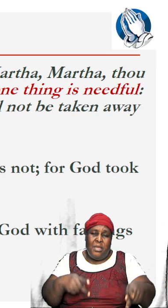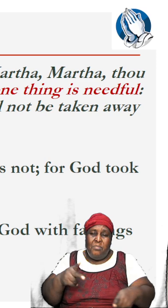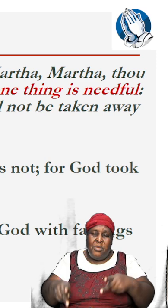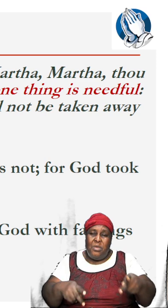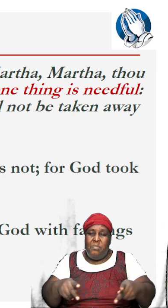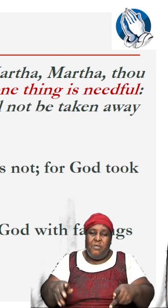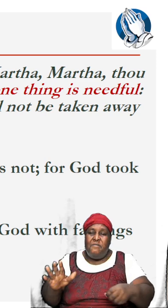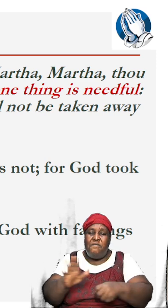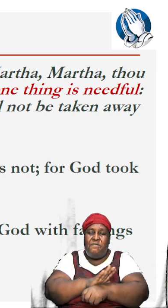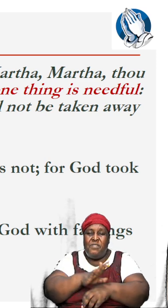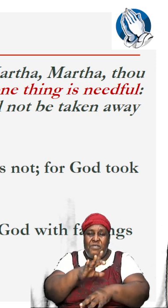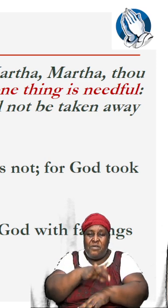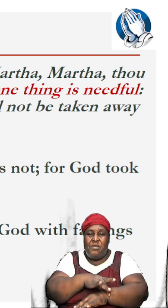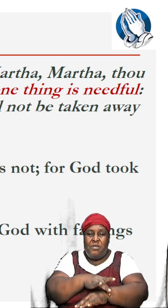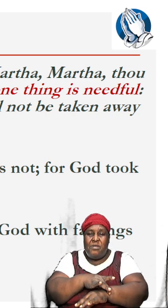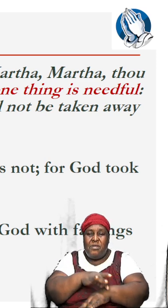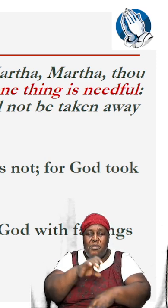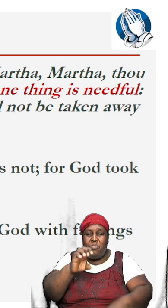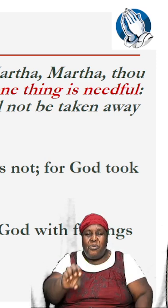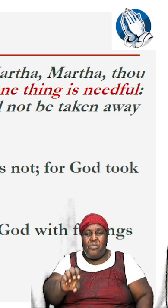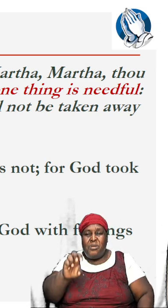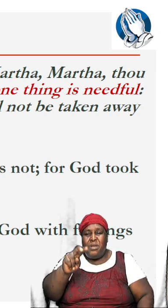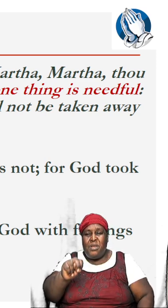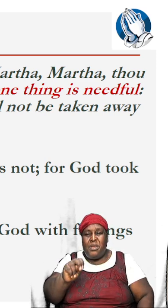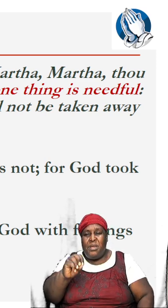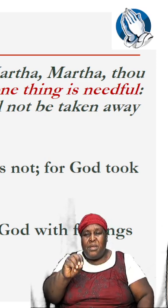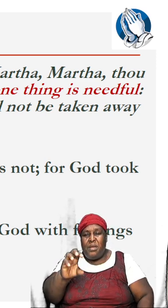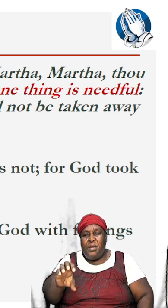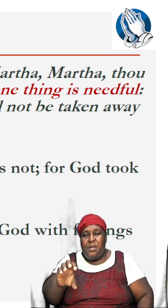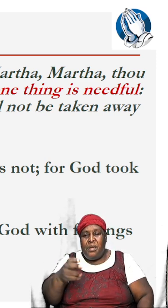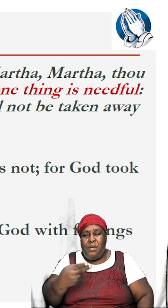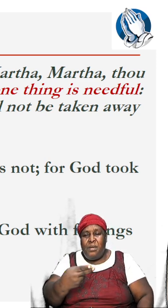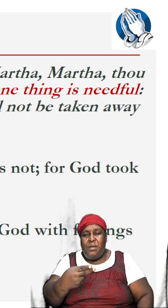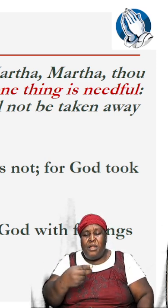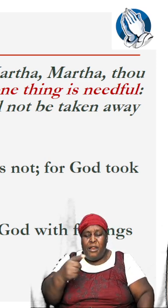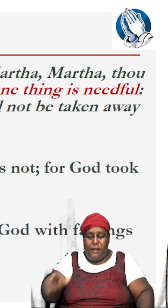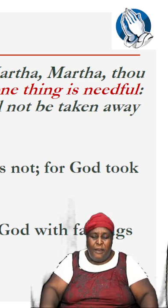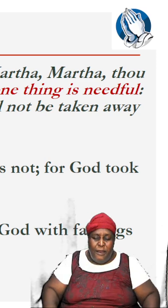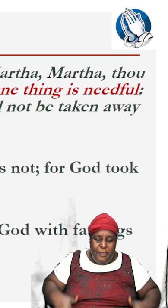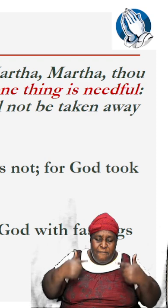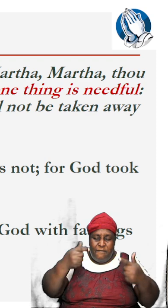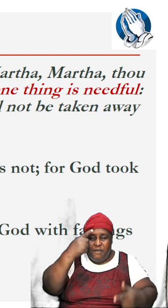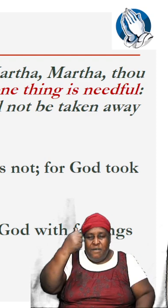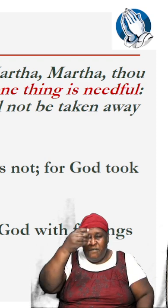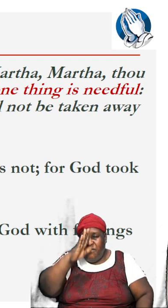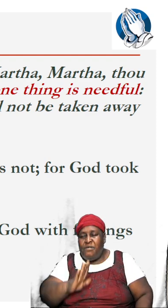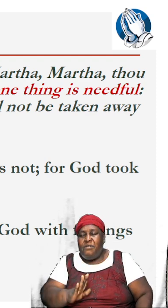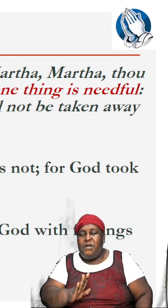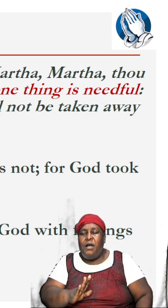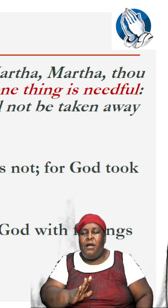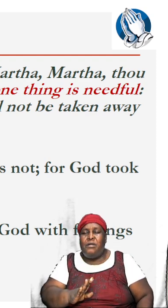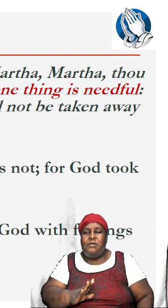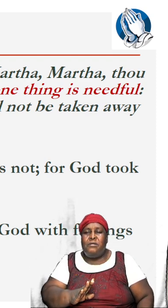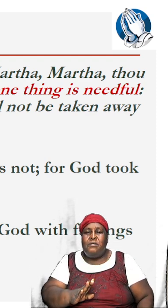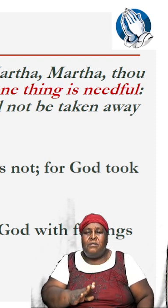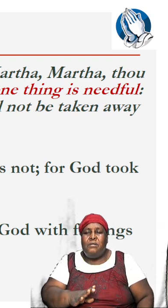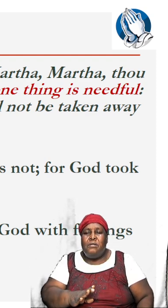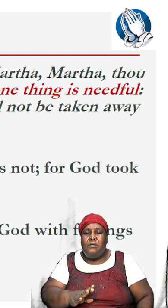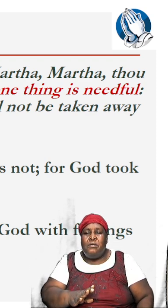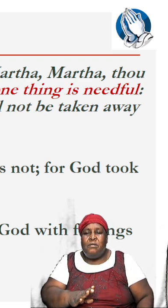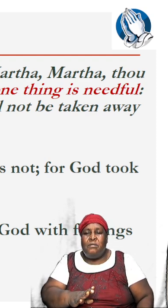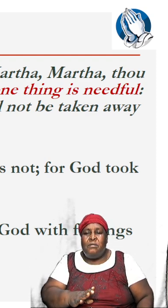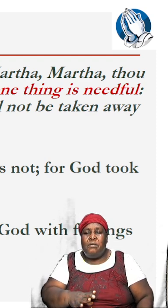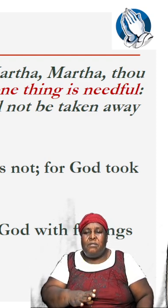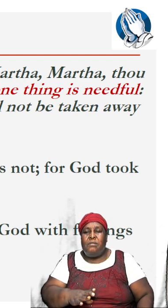earth. But of Enoch, the Bible said, and Enoch walked with God. My God. That term, that